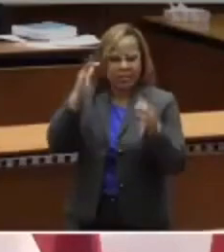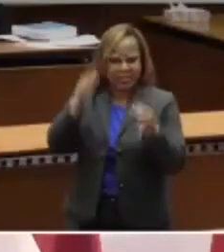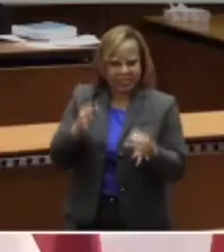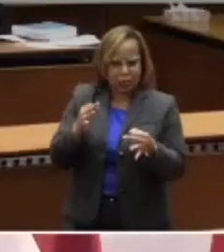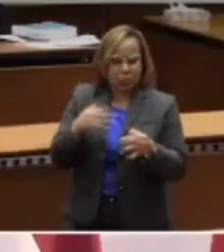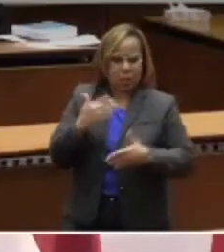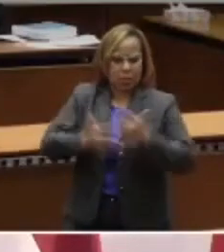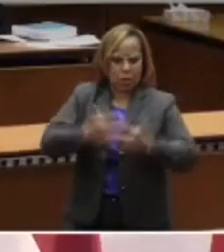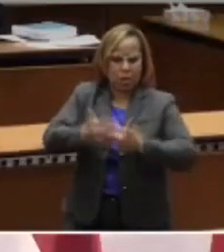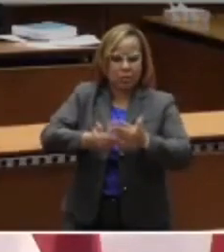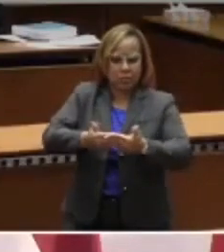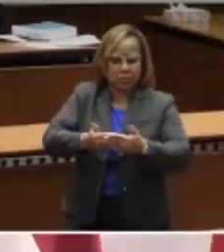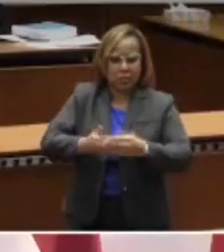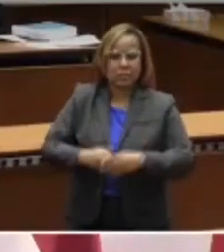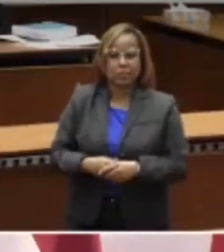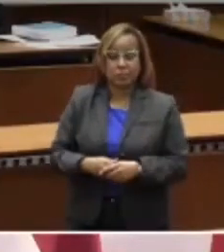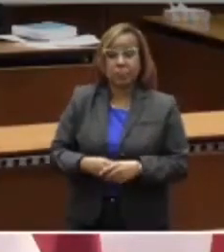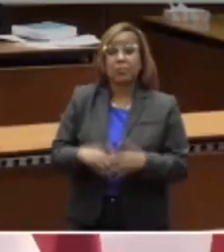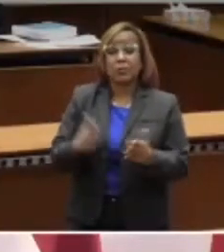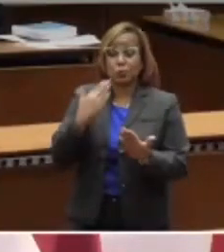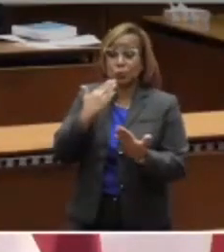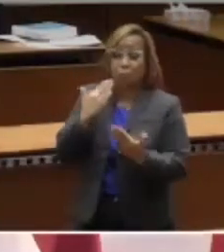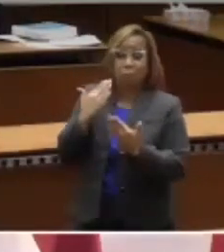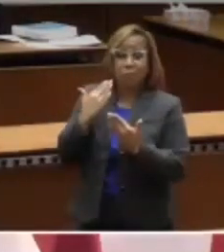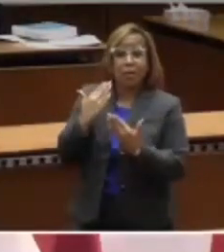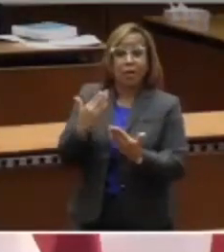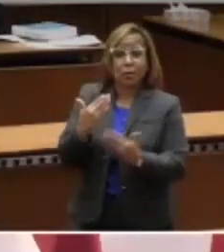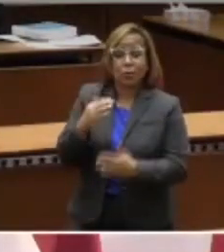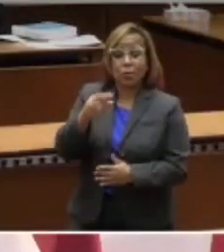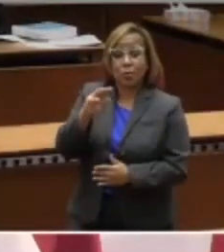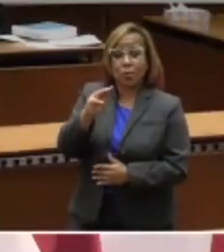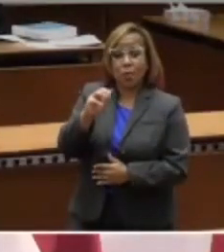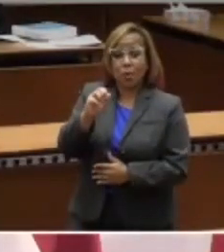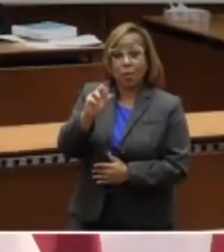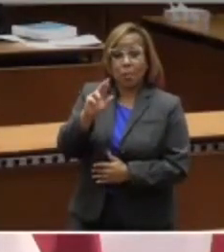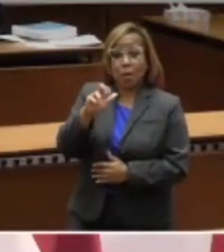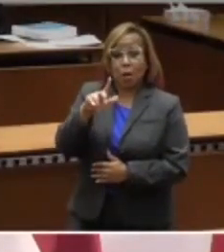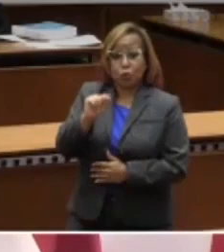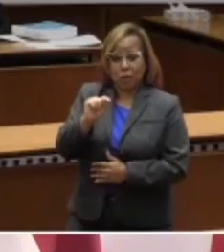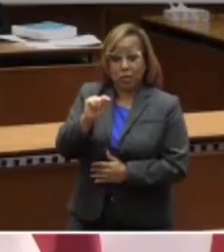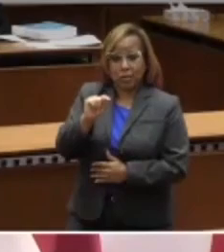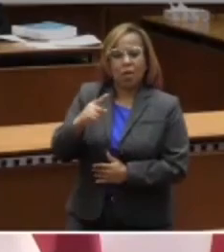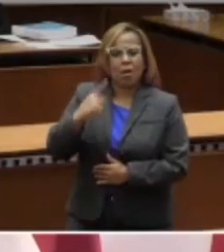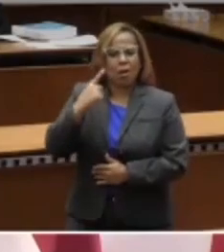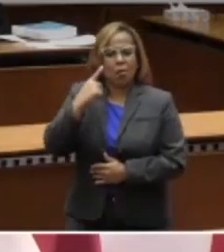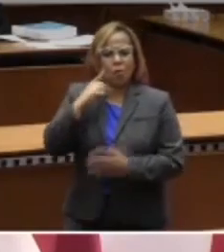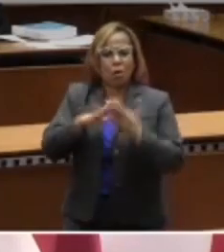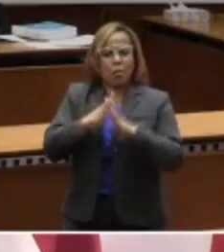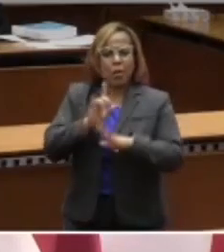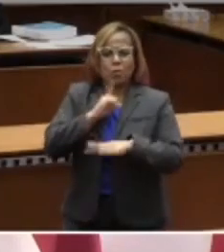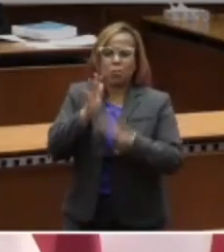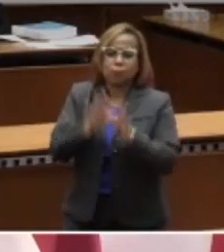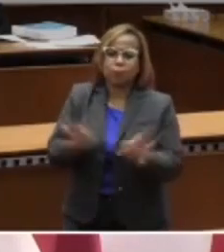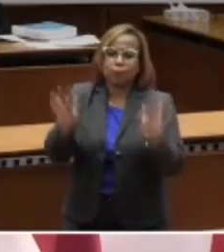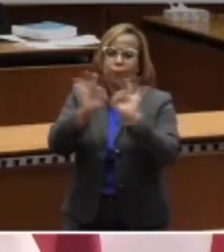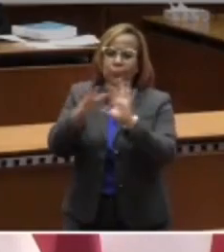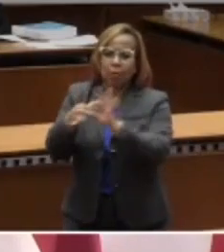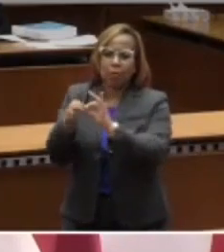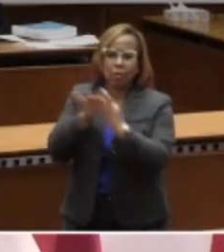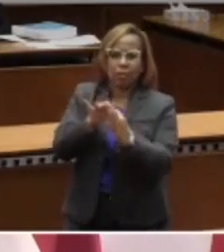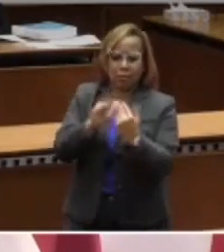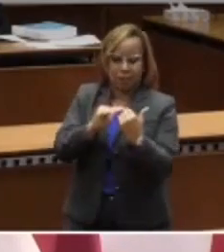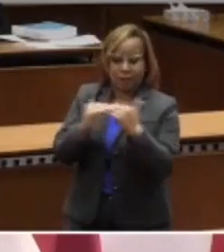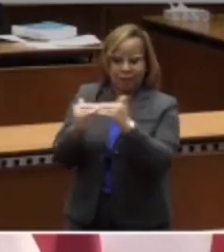decision-making process. So thank you, Margaret Laravier, for being a critical link in an equity